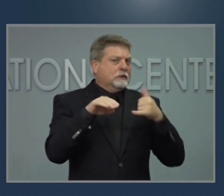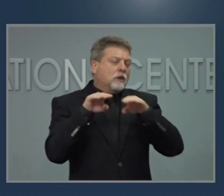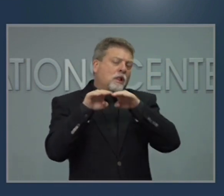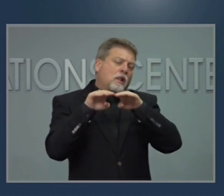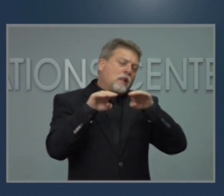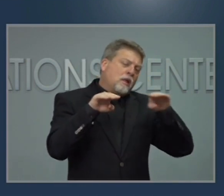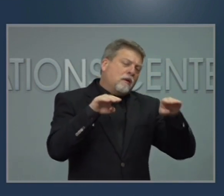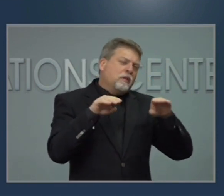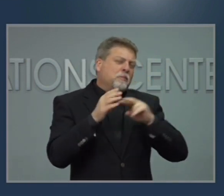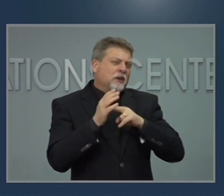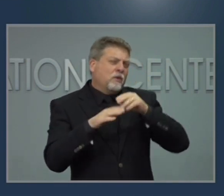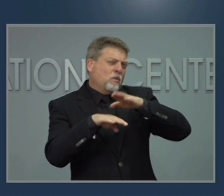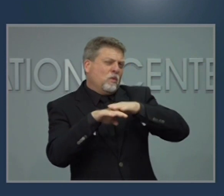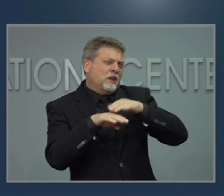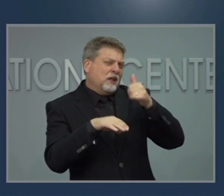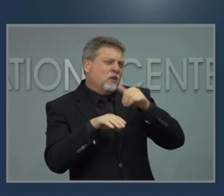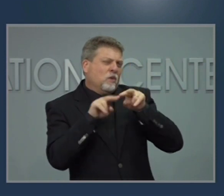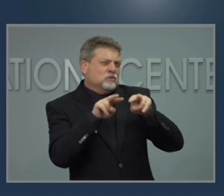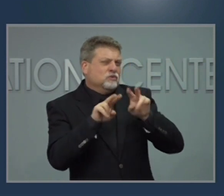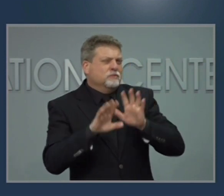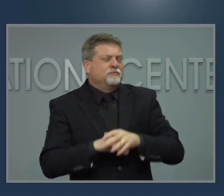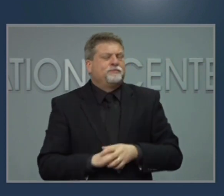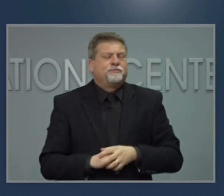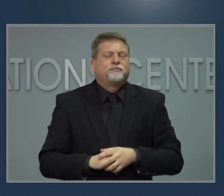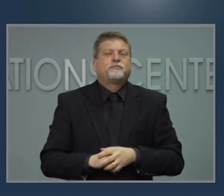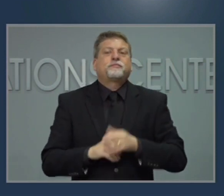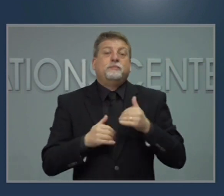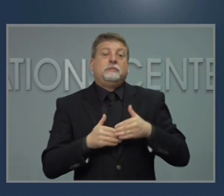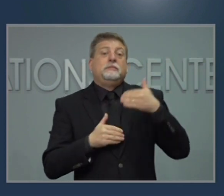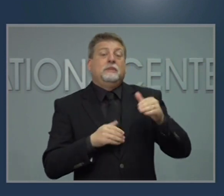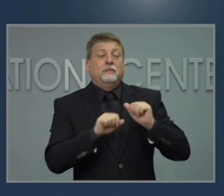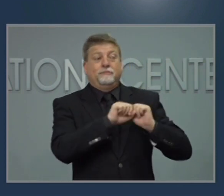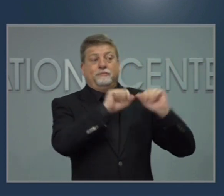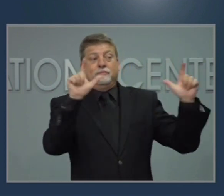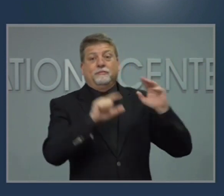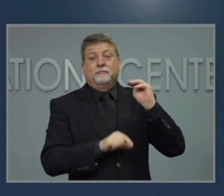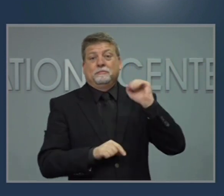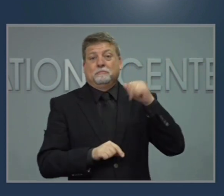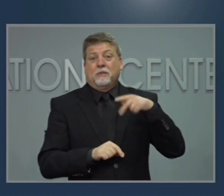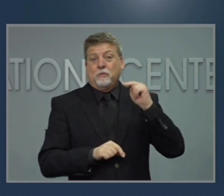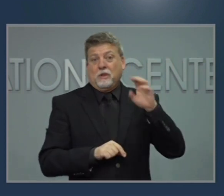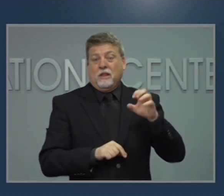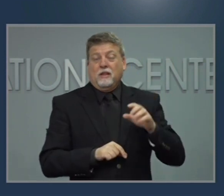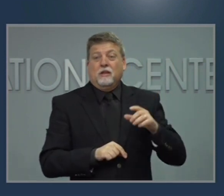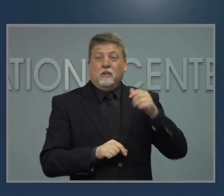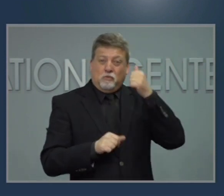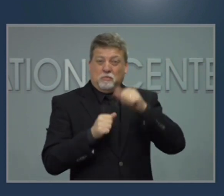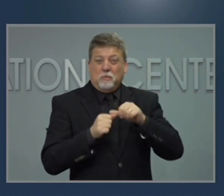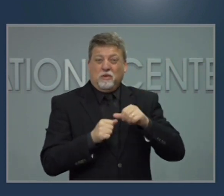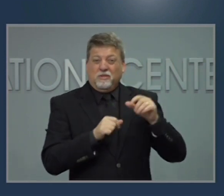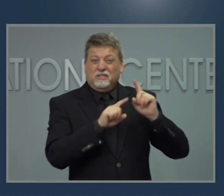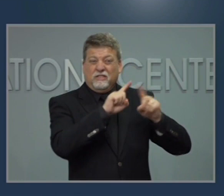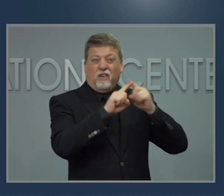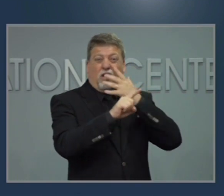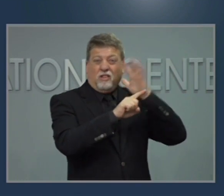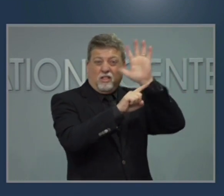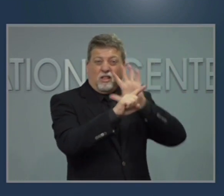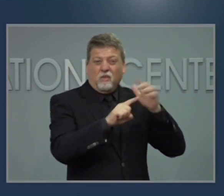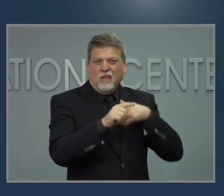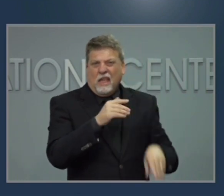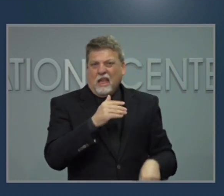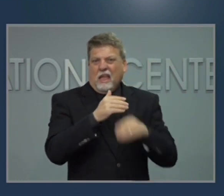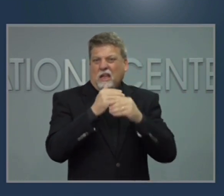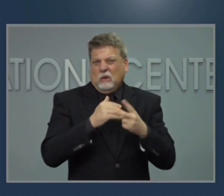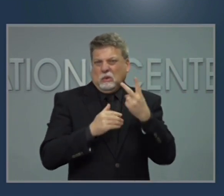at what's happening locally. On this slide, you see our current county alert map. And we've added 2 new color categories so we